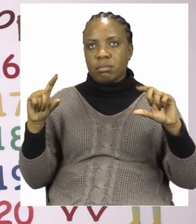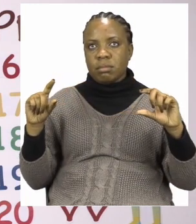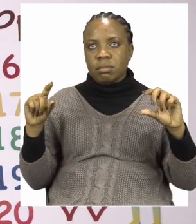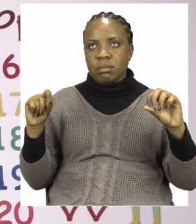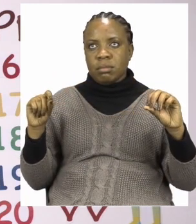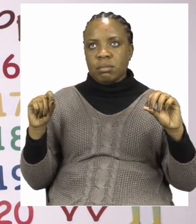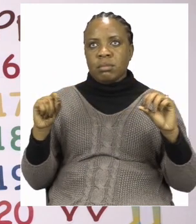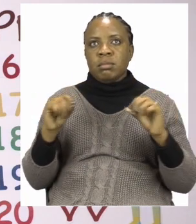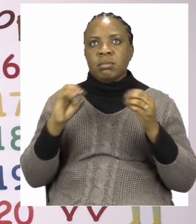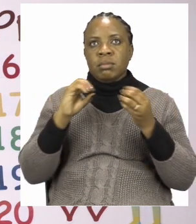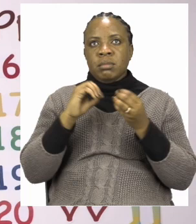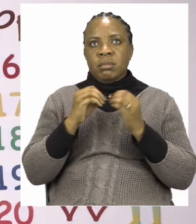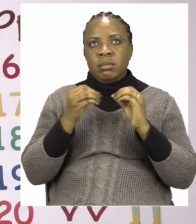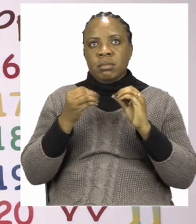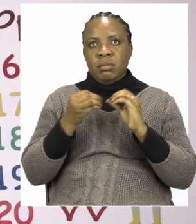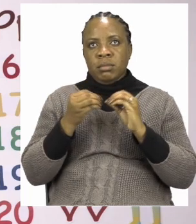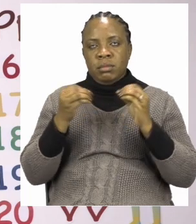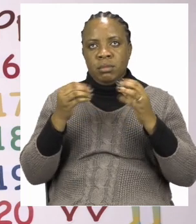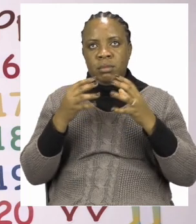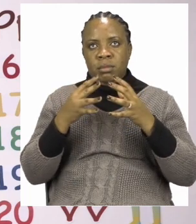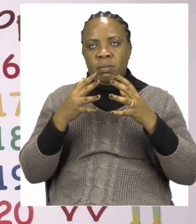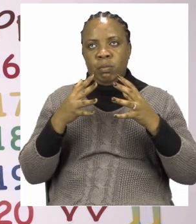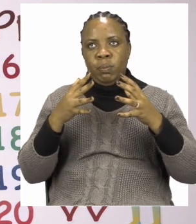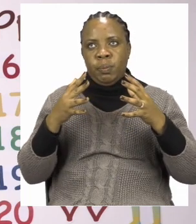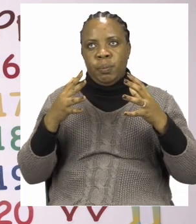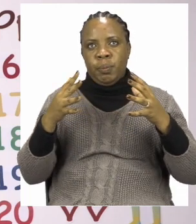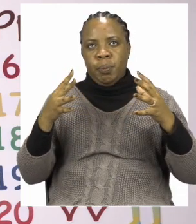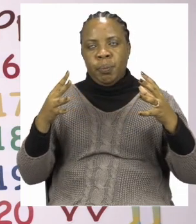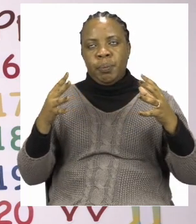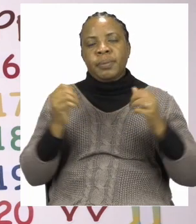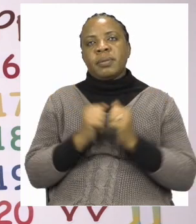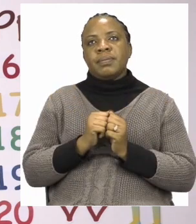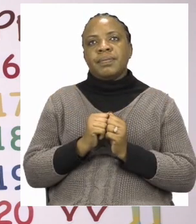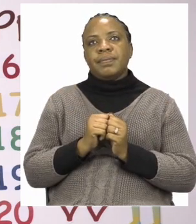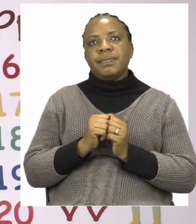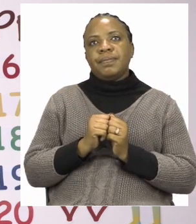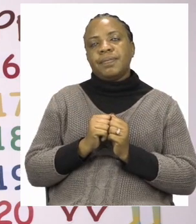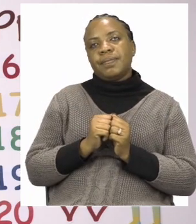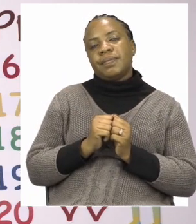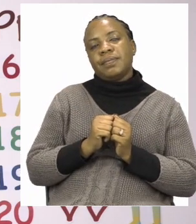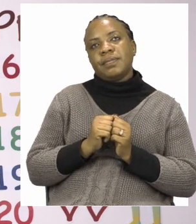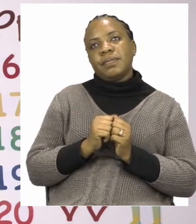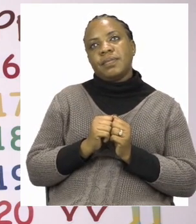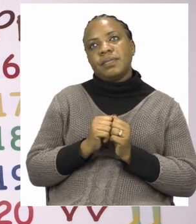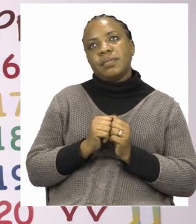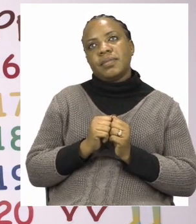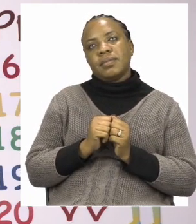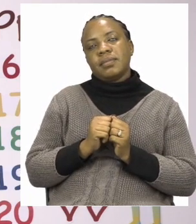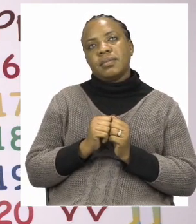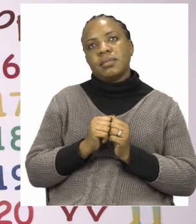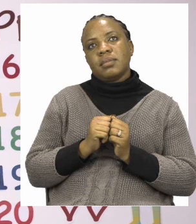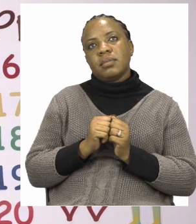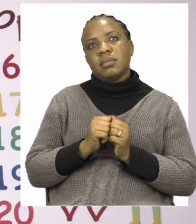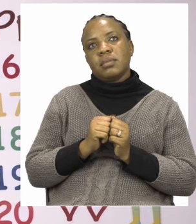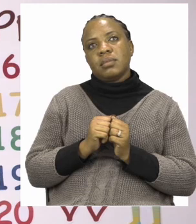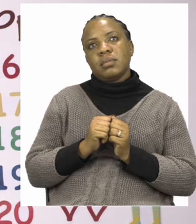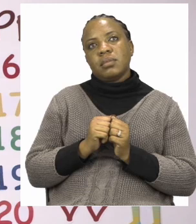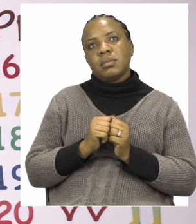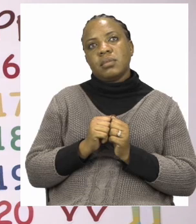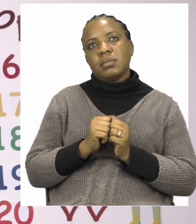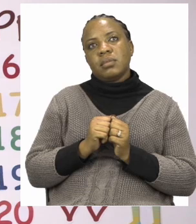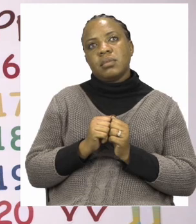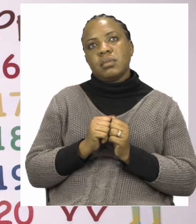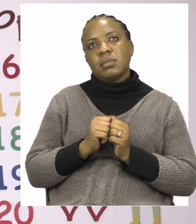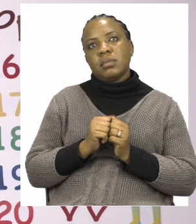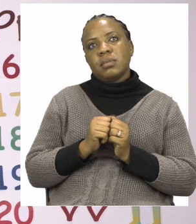us to expand it, which makes it bigger. So we know that when we're dealing with